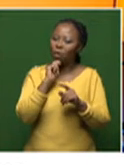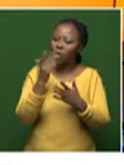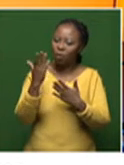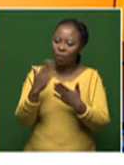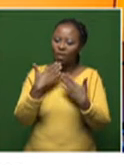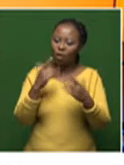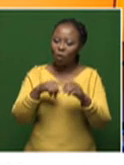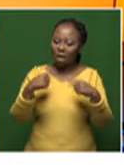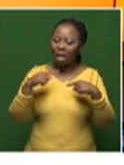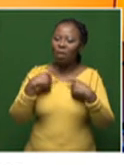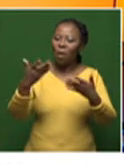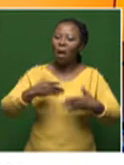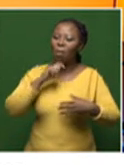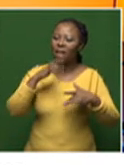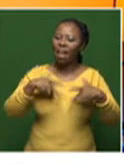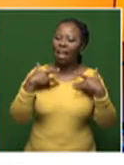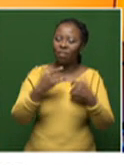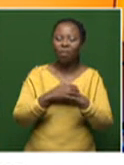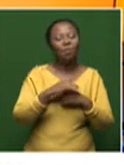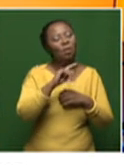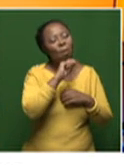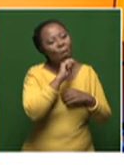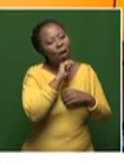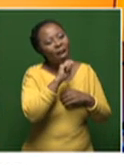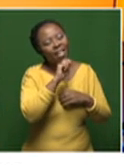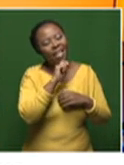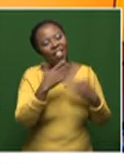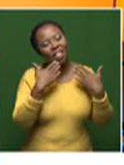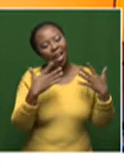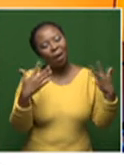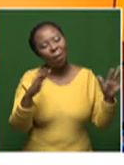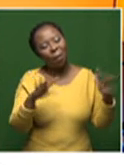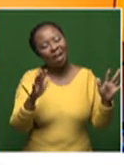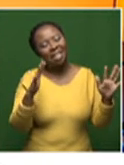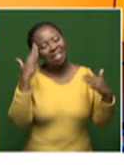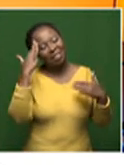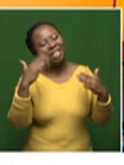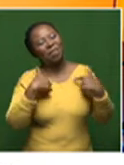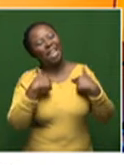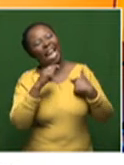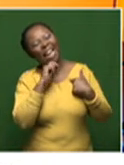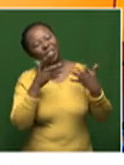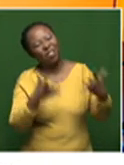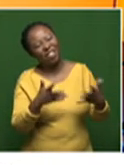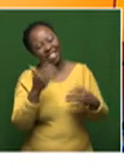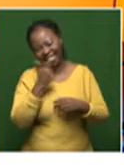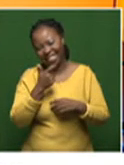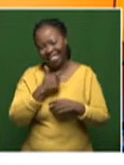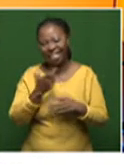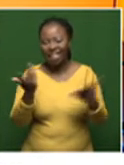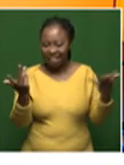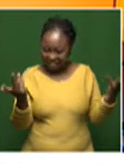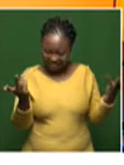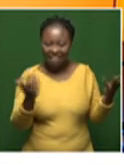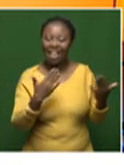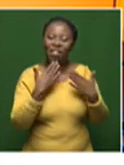joining us. Welcome to Morning Live. Morning. Thank you for getting me out of bed so early. I know, right? We're just glad that you did